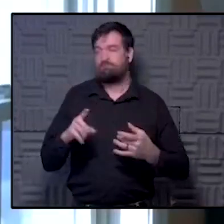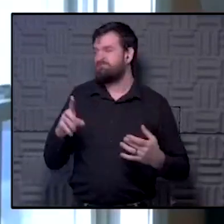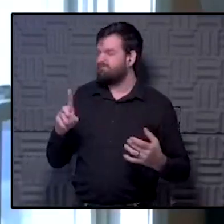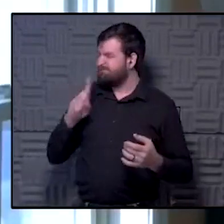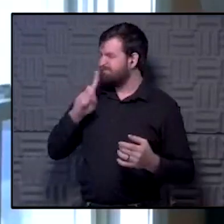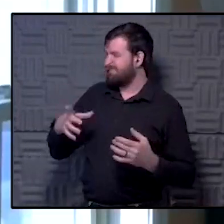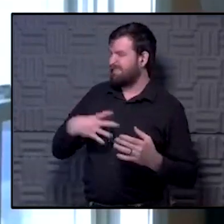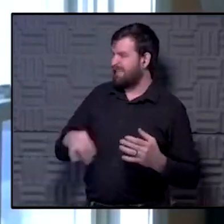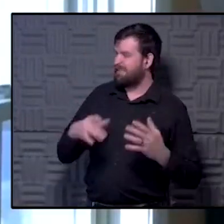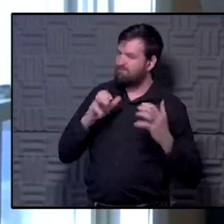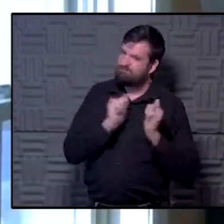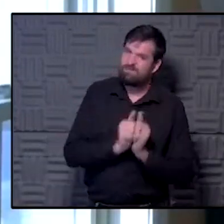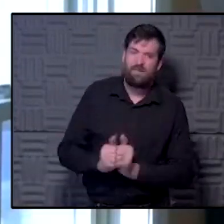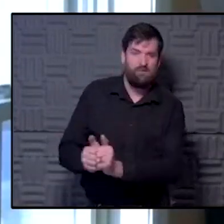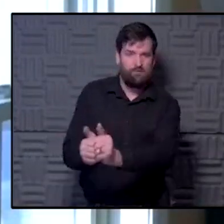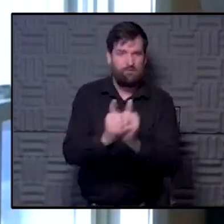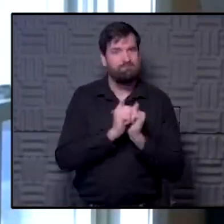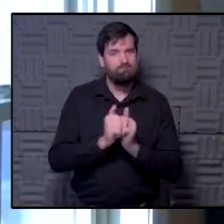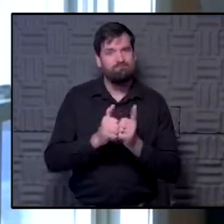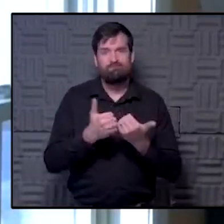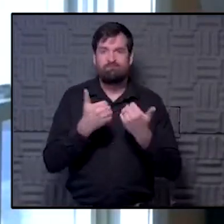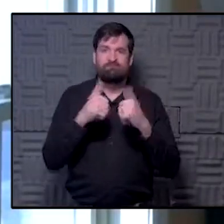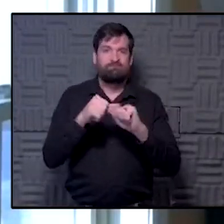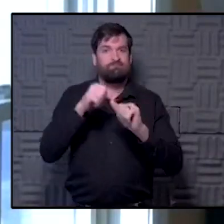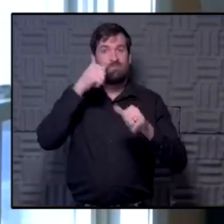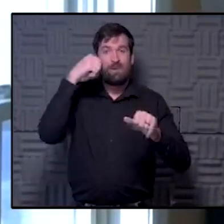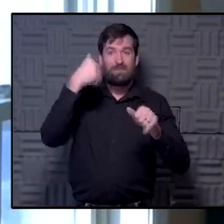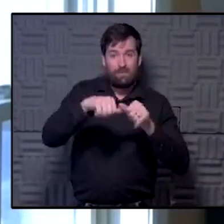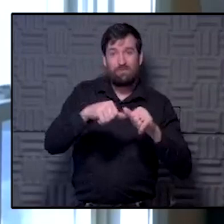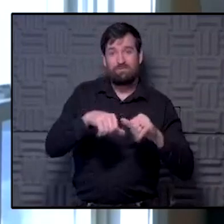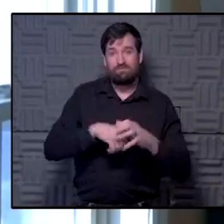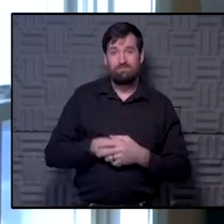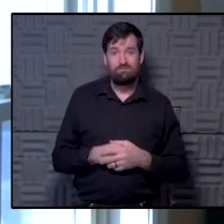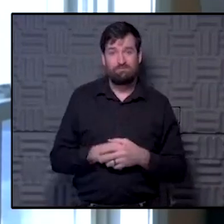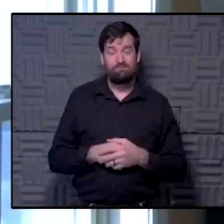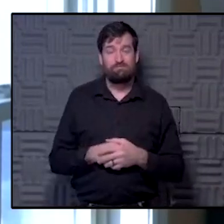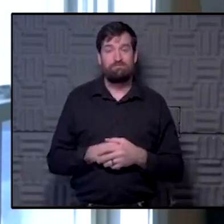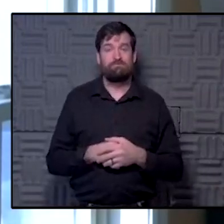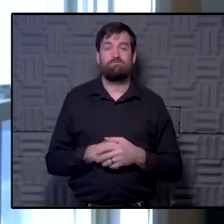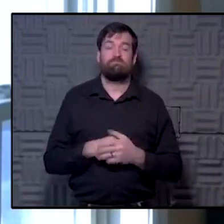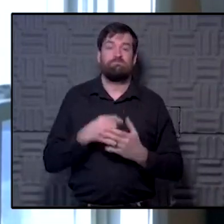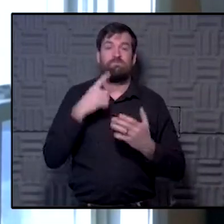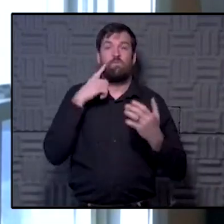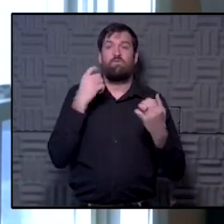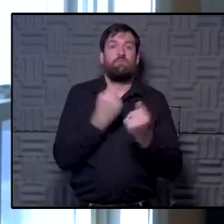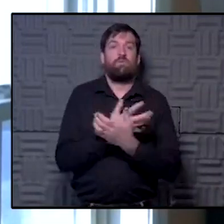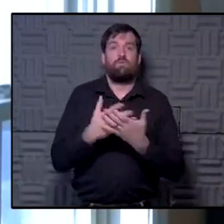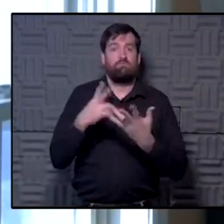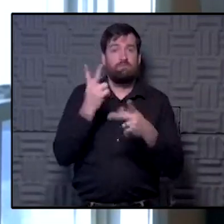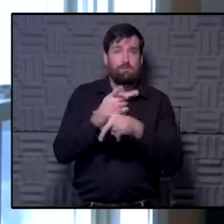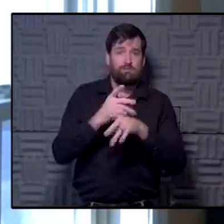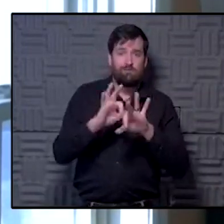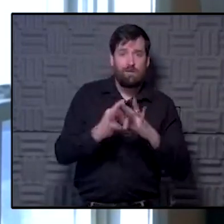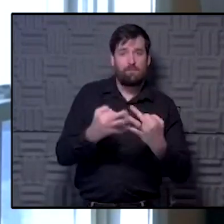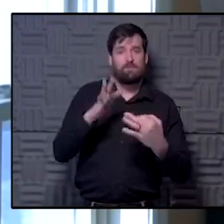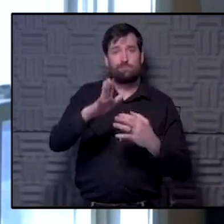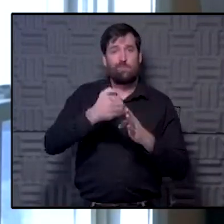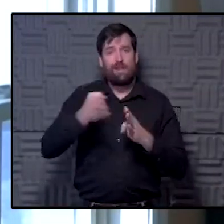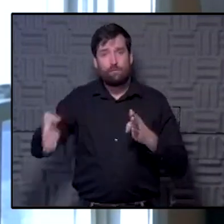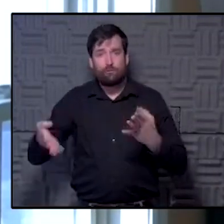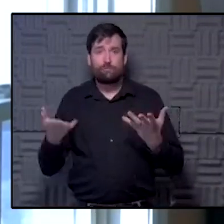all in this together. Let's keep on remembering that for all the things, for keeping your family, keeping your neighbors